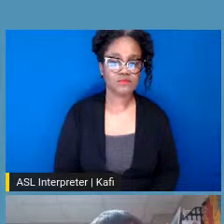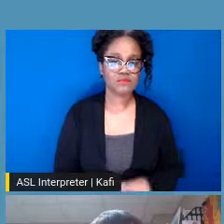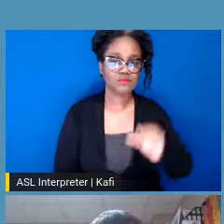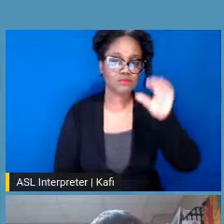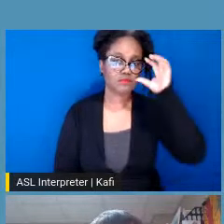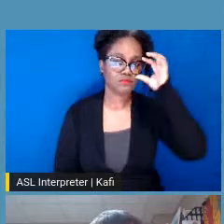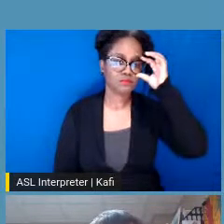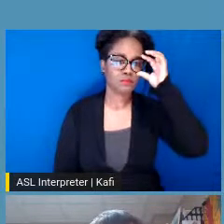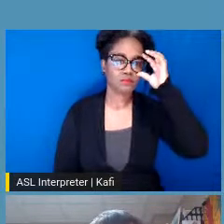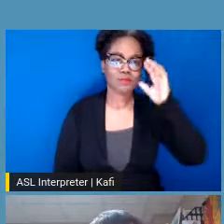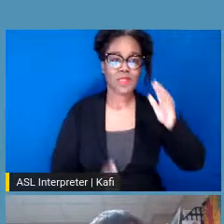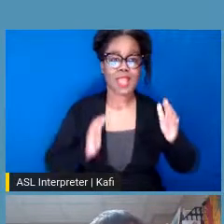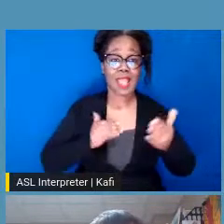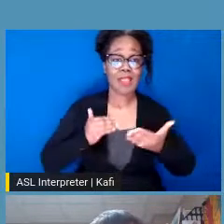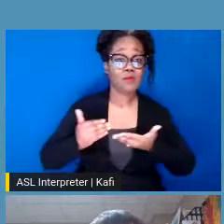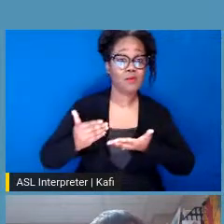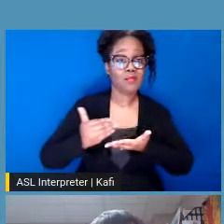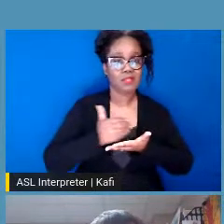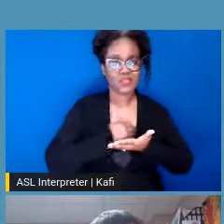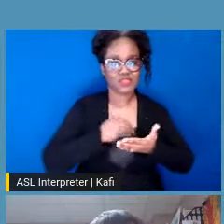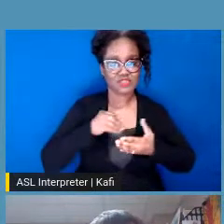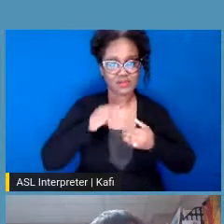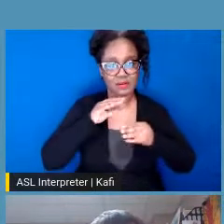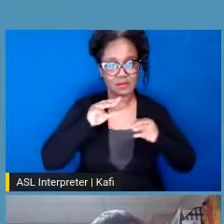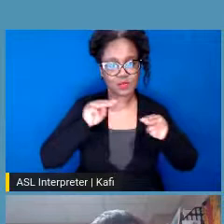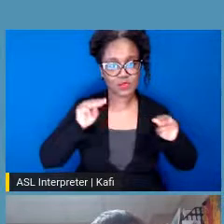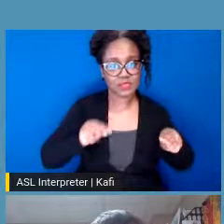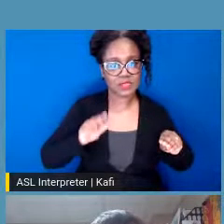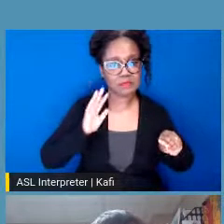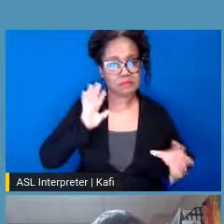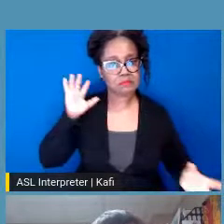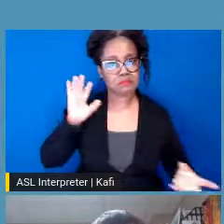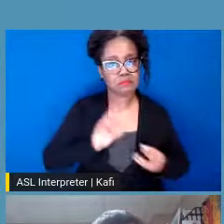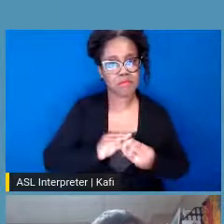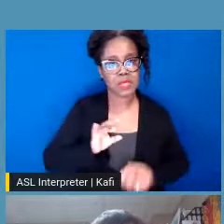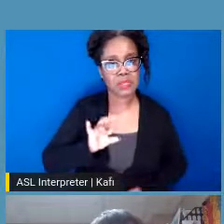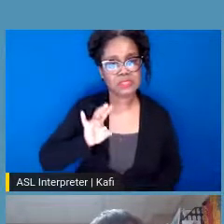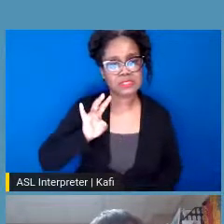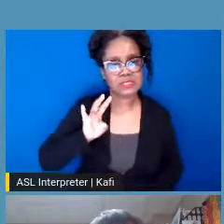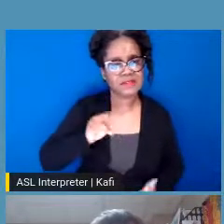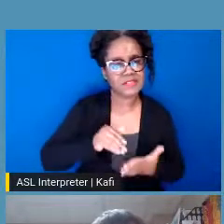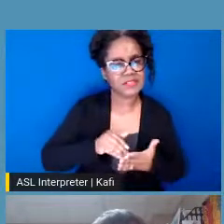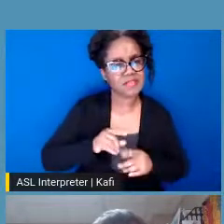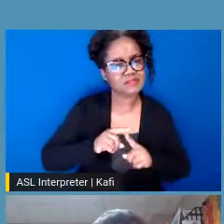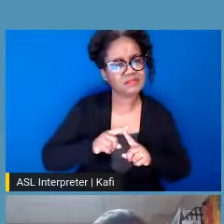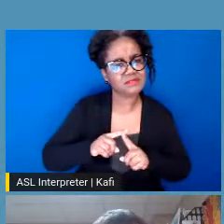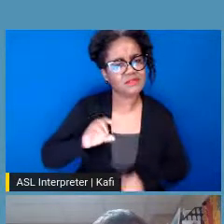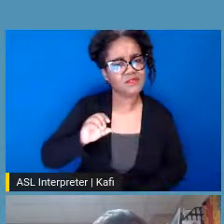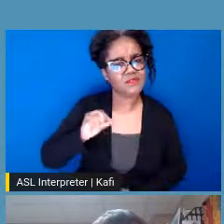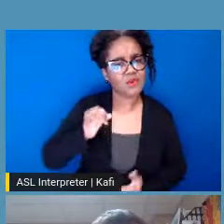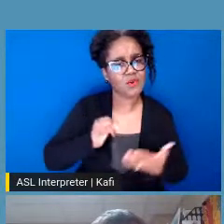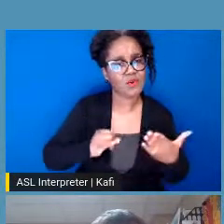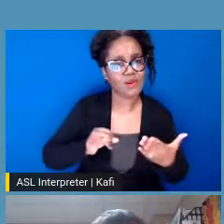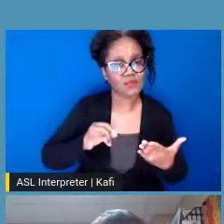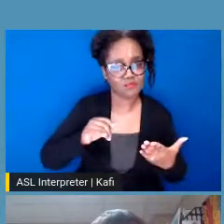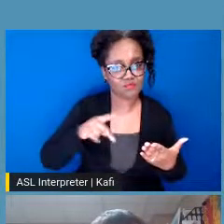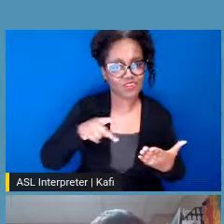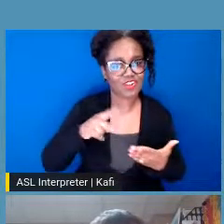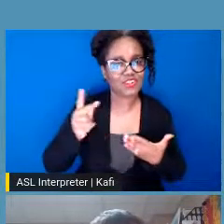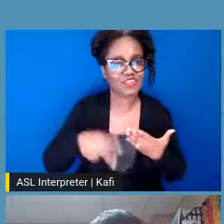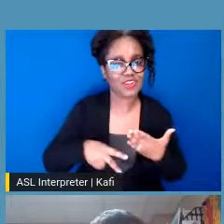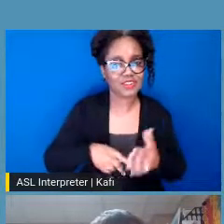And our collection is comprised of about 7,000 visual art objects. Our